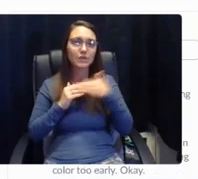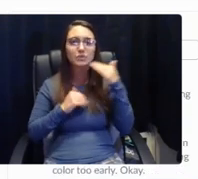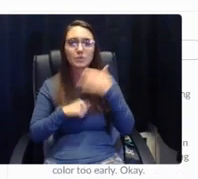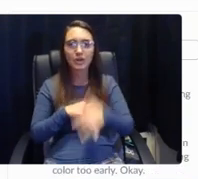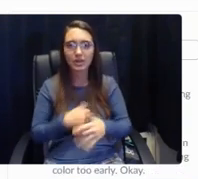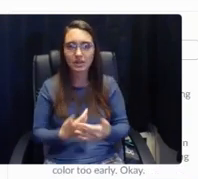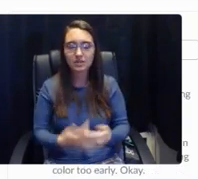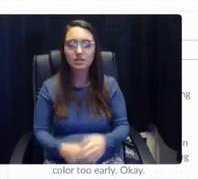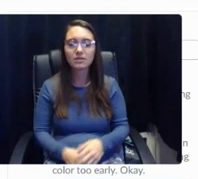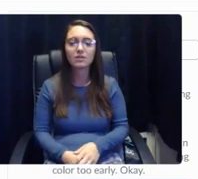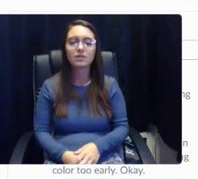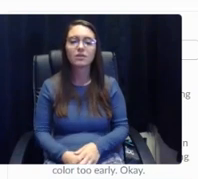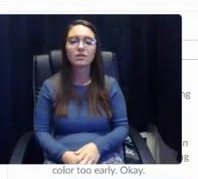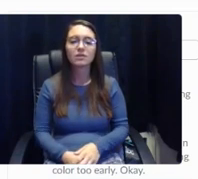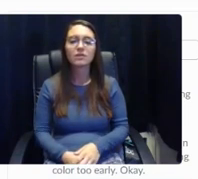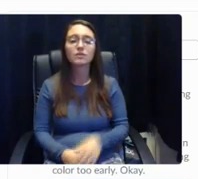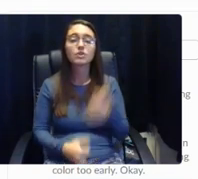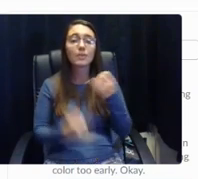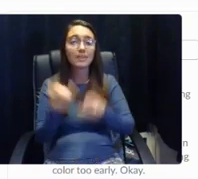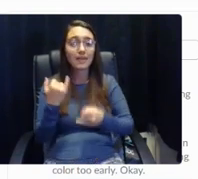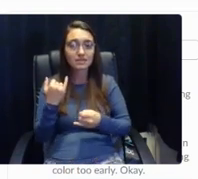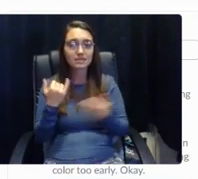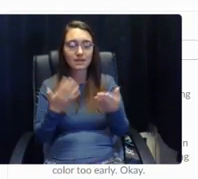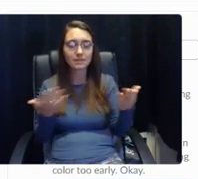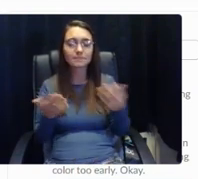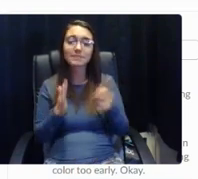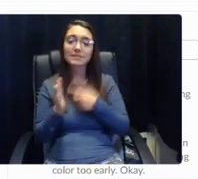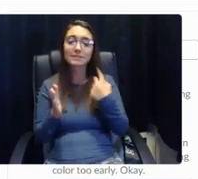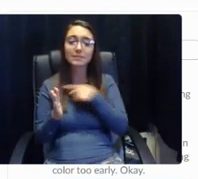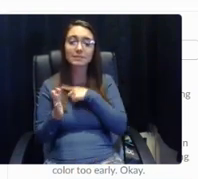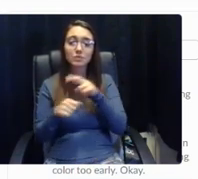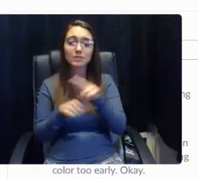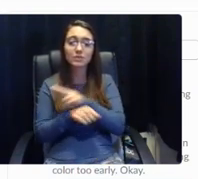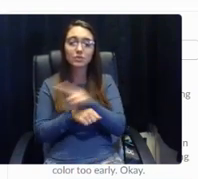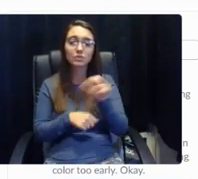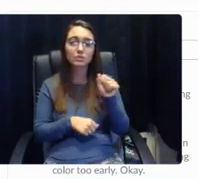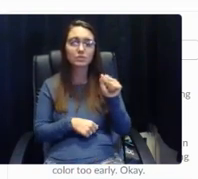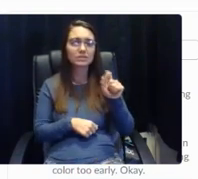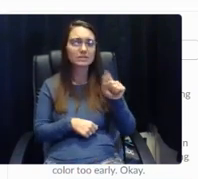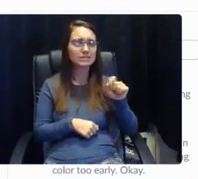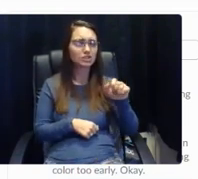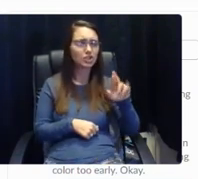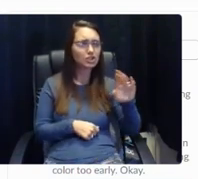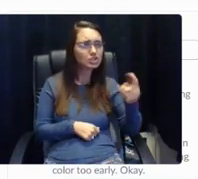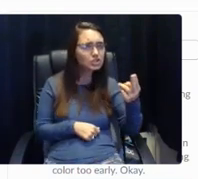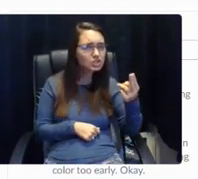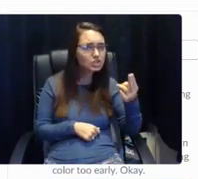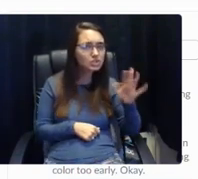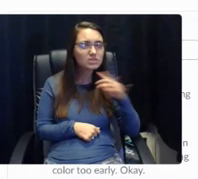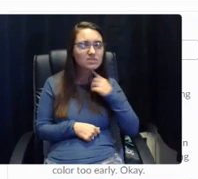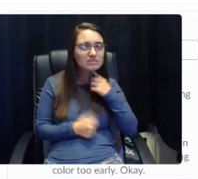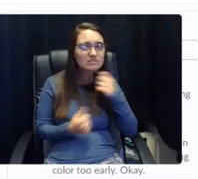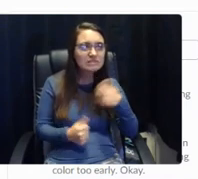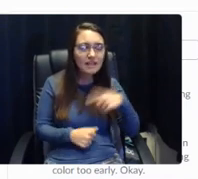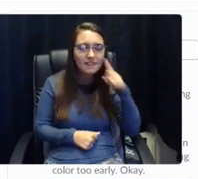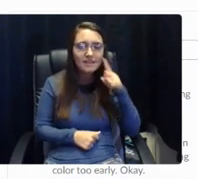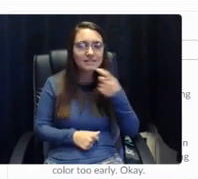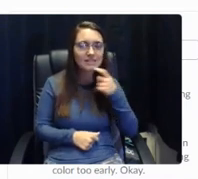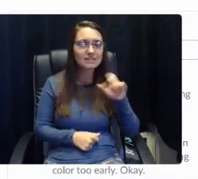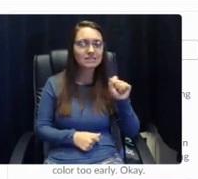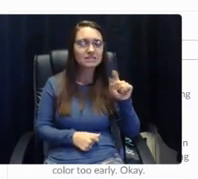And lastly, sometimes we use the starch as an indicator because you were changing color with a